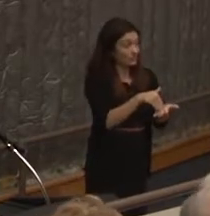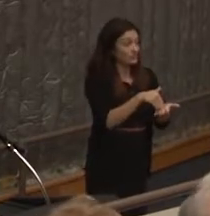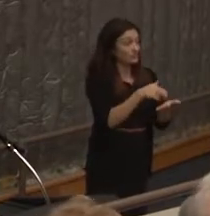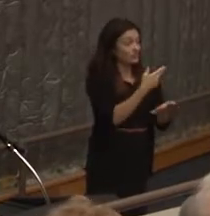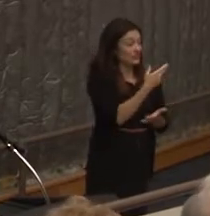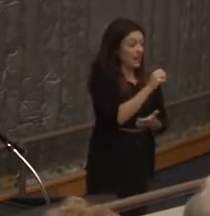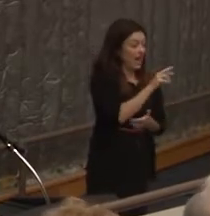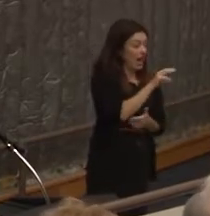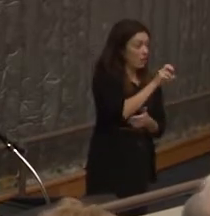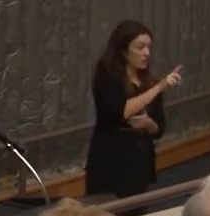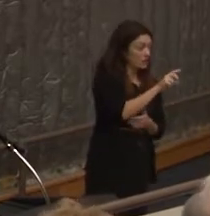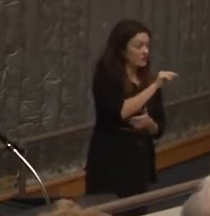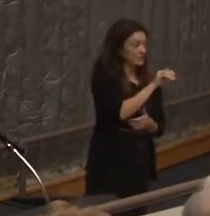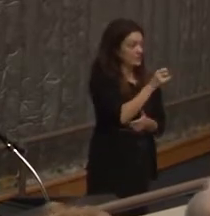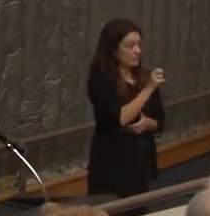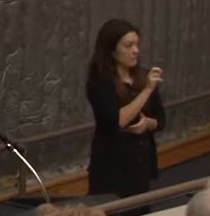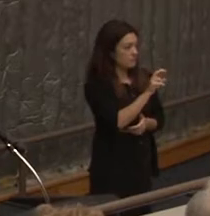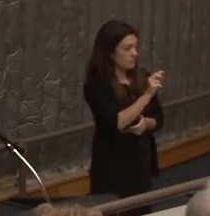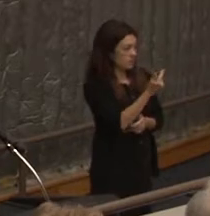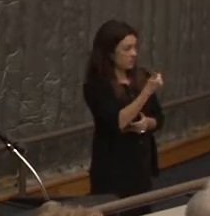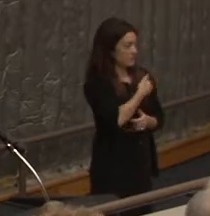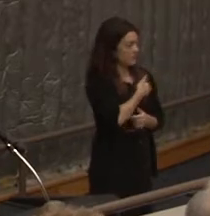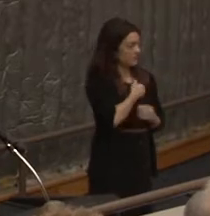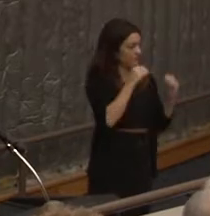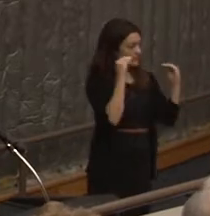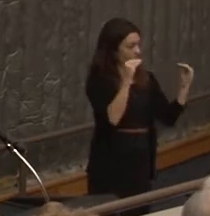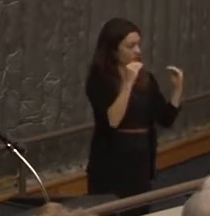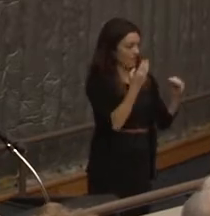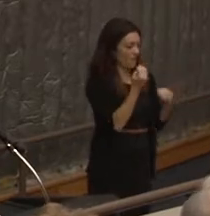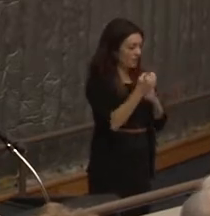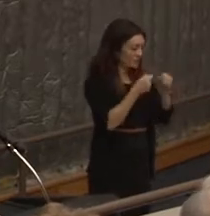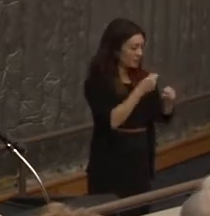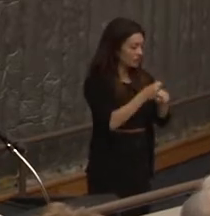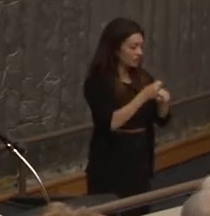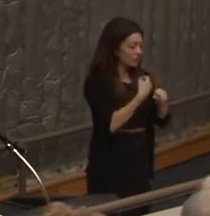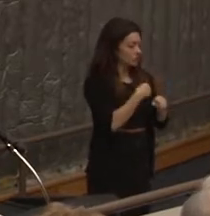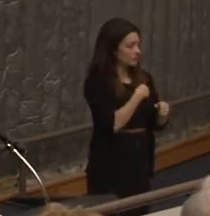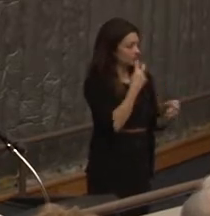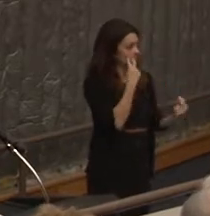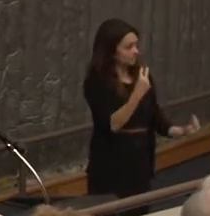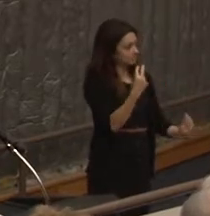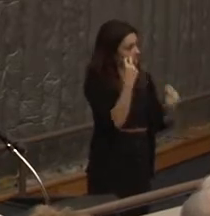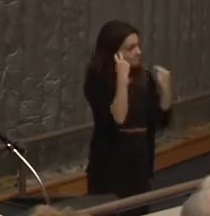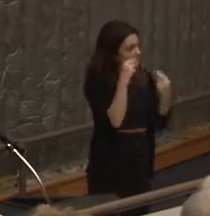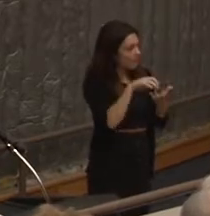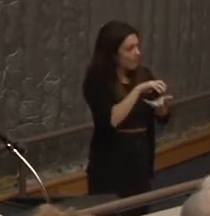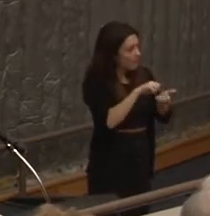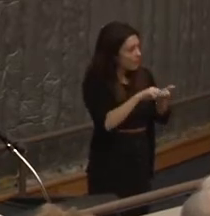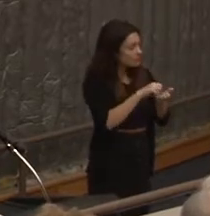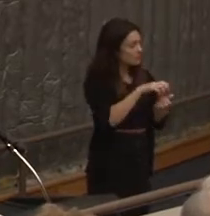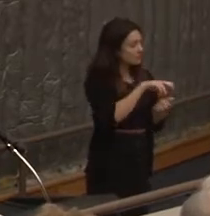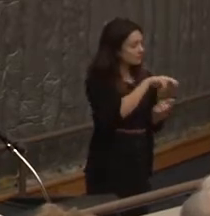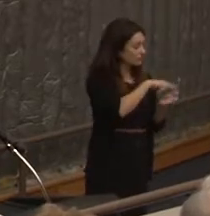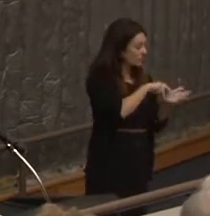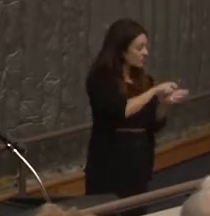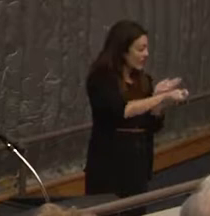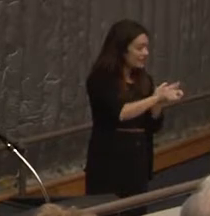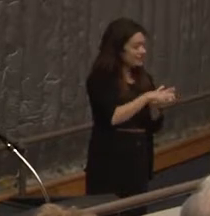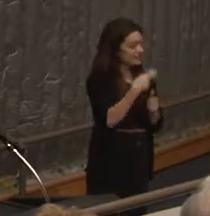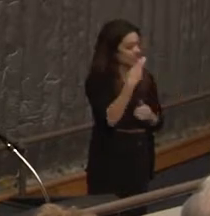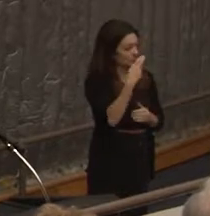and I have been teaching for 14 years, remembering the Holocaust in literature and history. And we'll be doing it again this